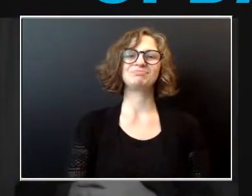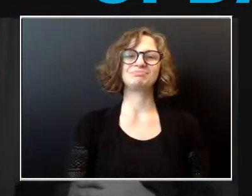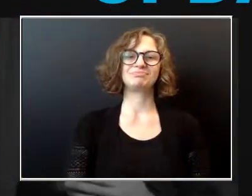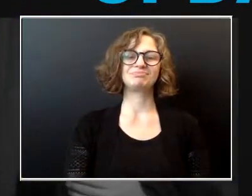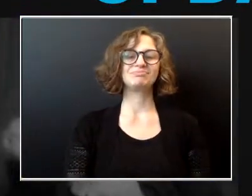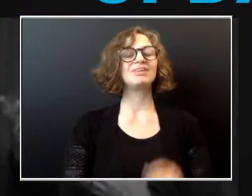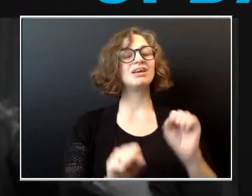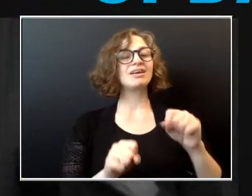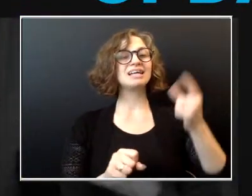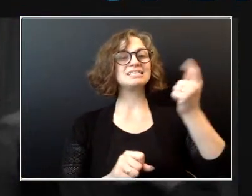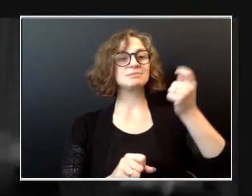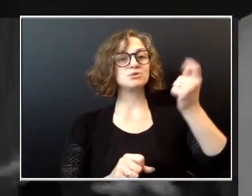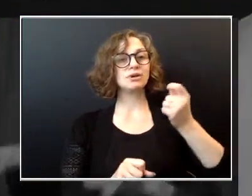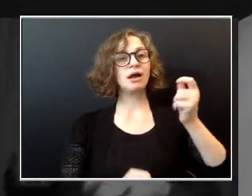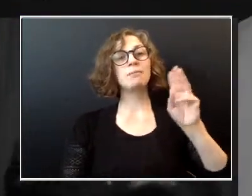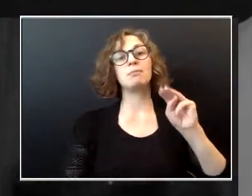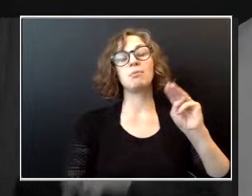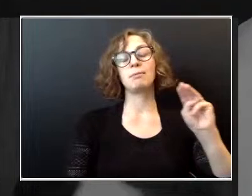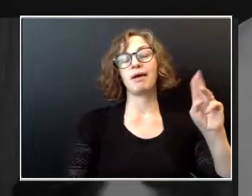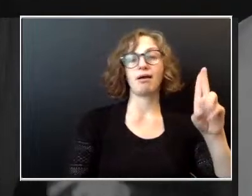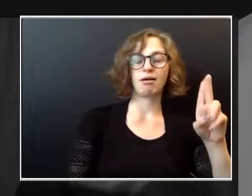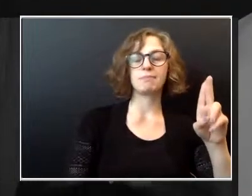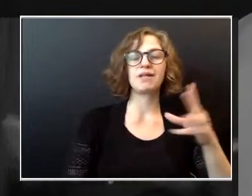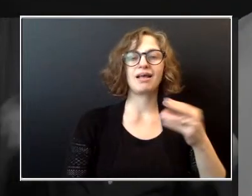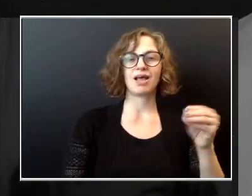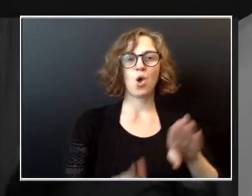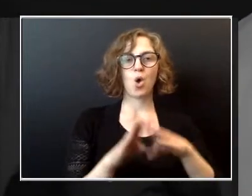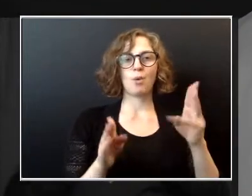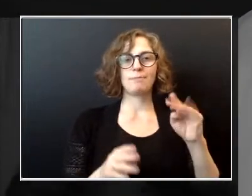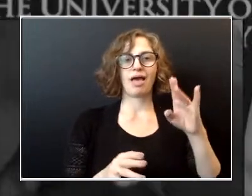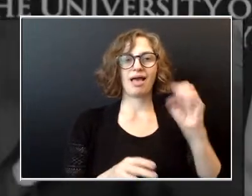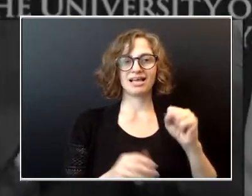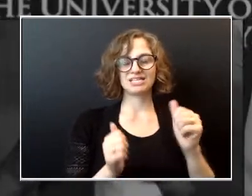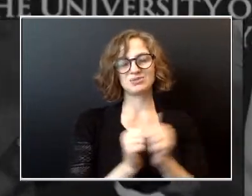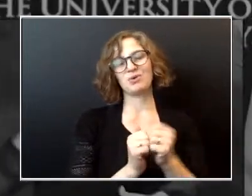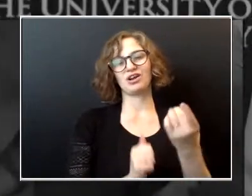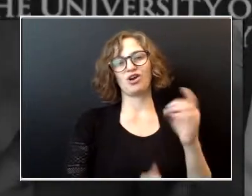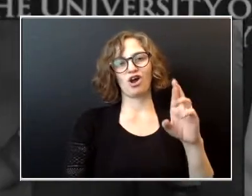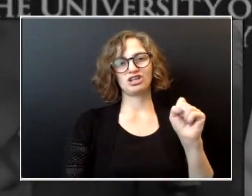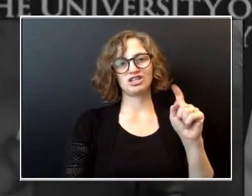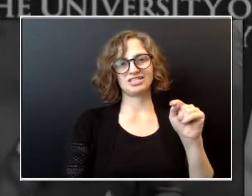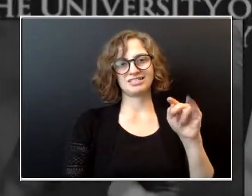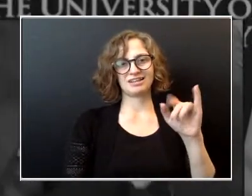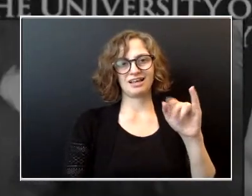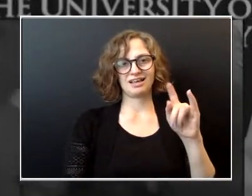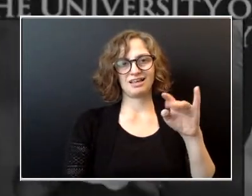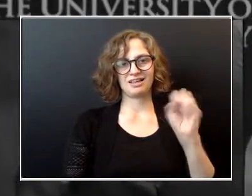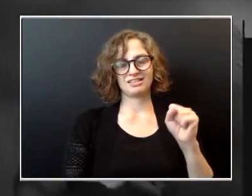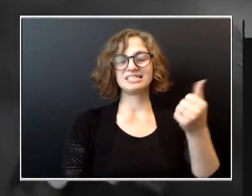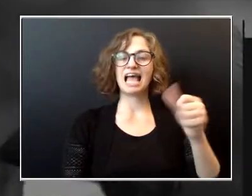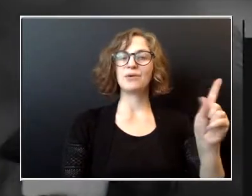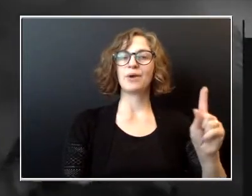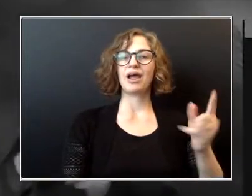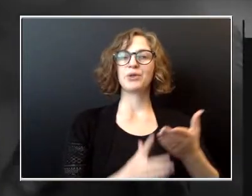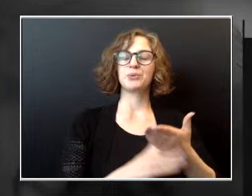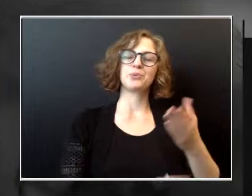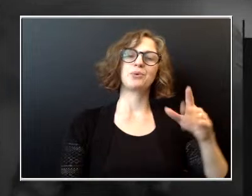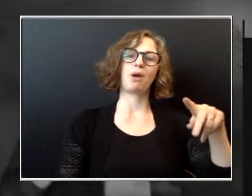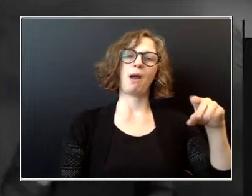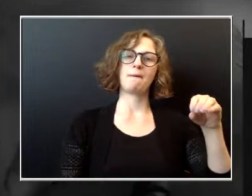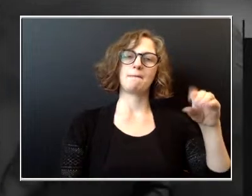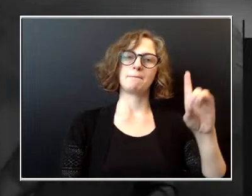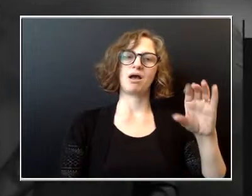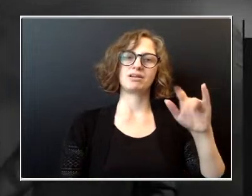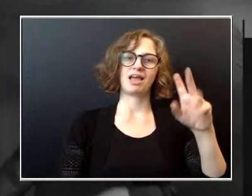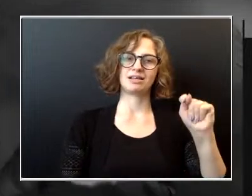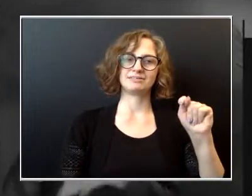Subscribe to our morning medical update and Open Mics with Dr. Stites podcasts. Now everywhere podcasts are available.